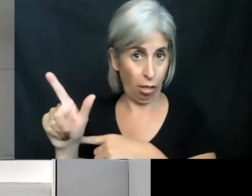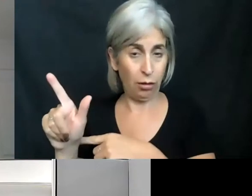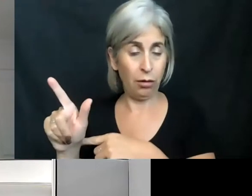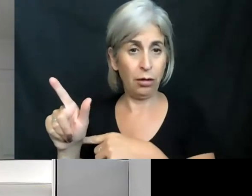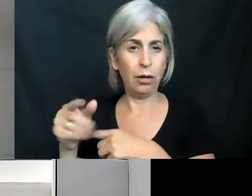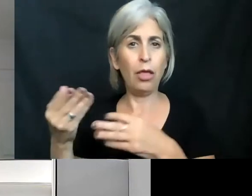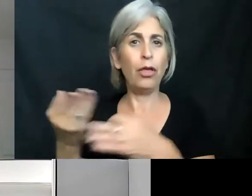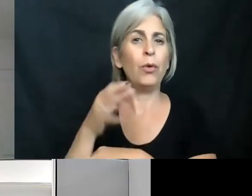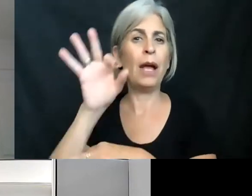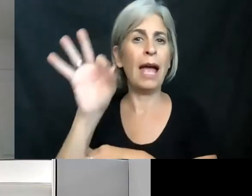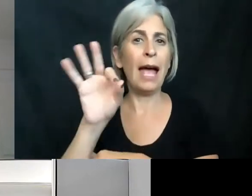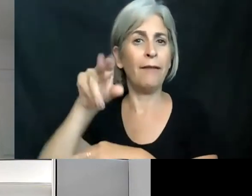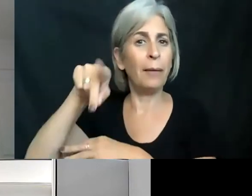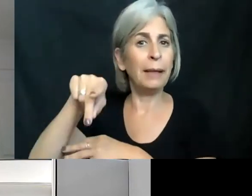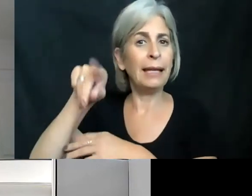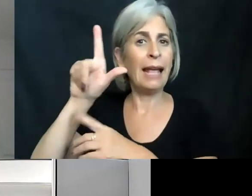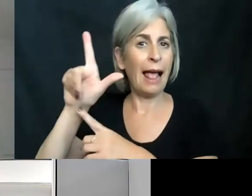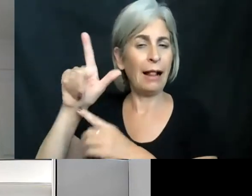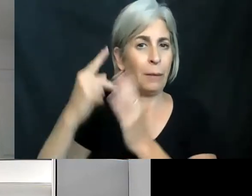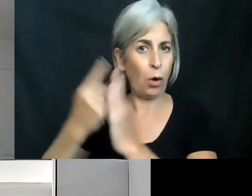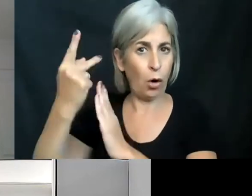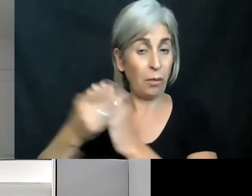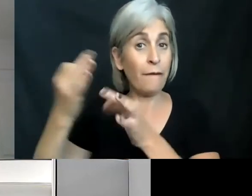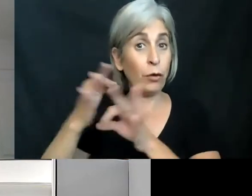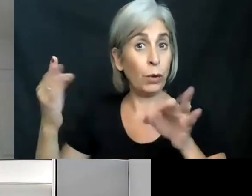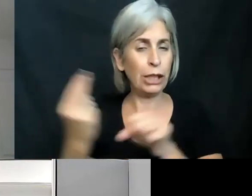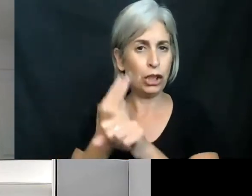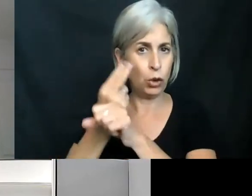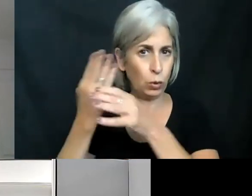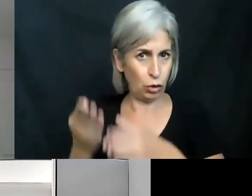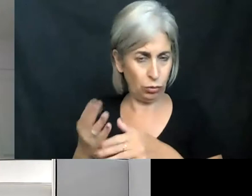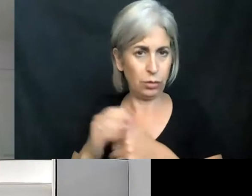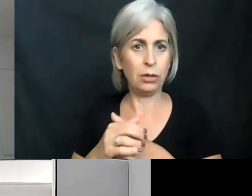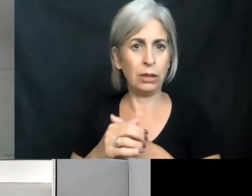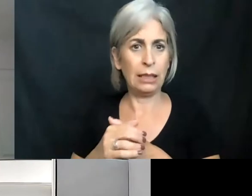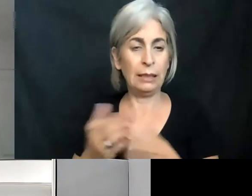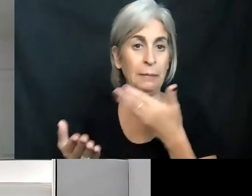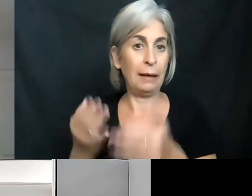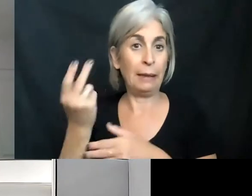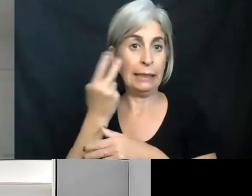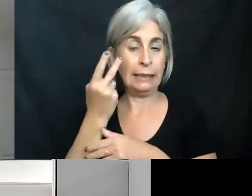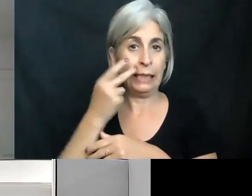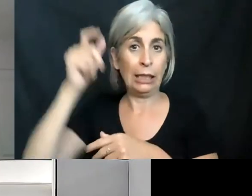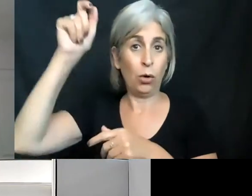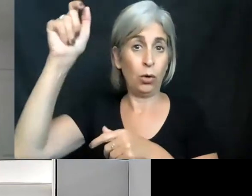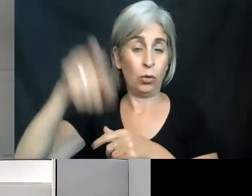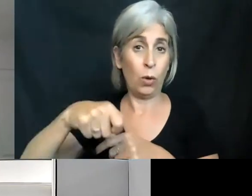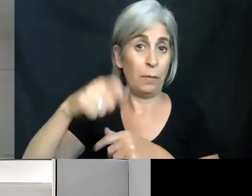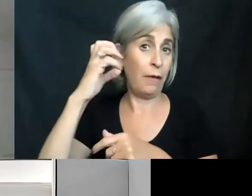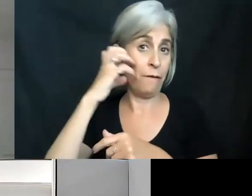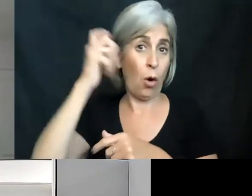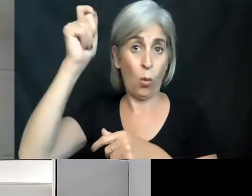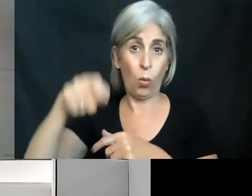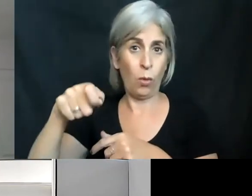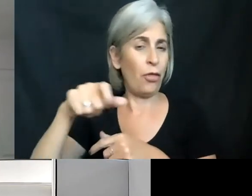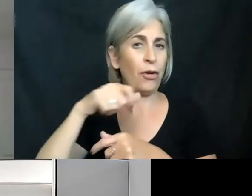FPL's program and they're free to users. You might, if you see someone swiping their phone, it's not, they're not